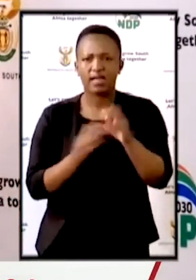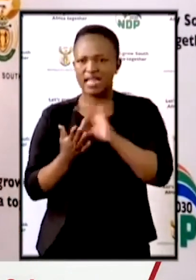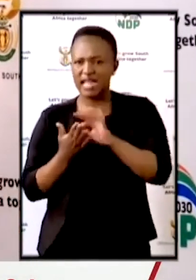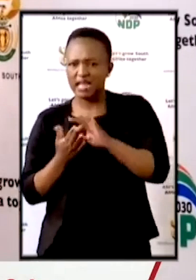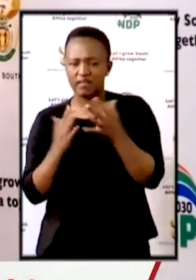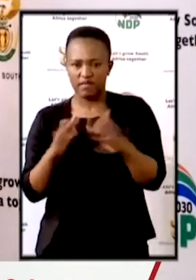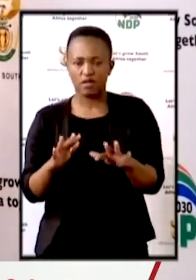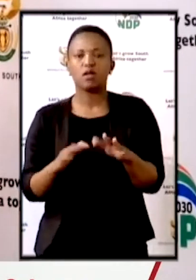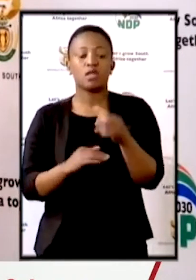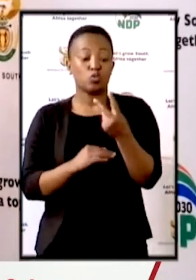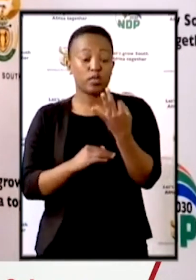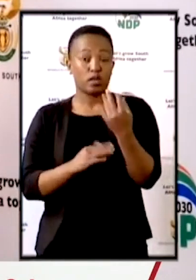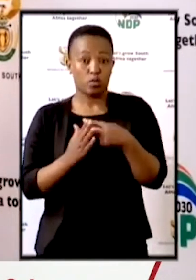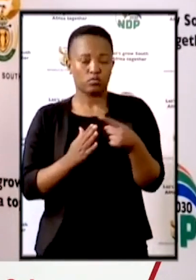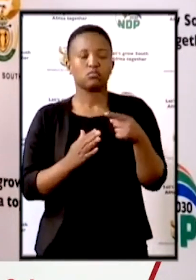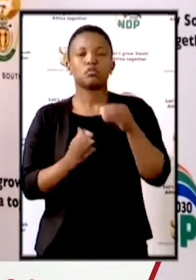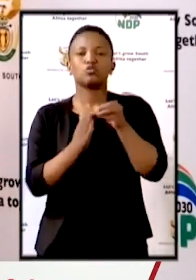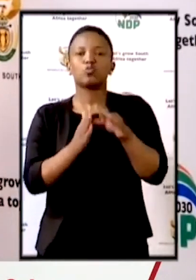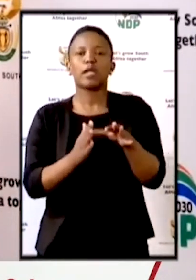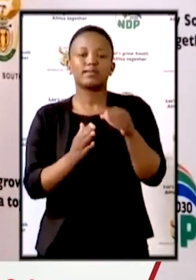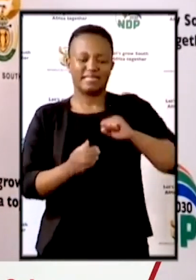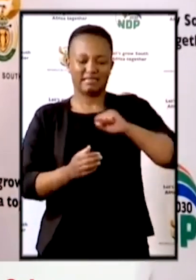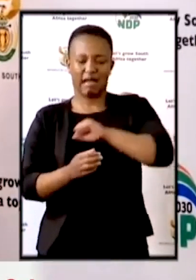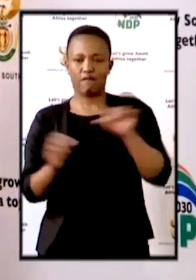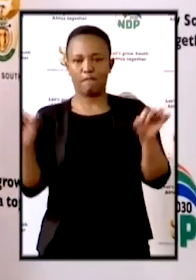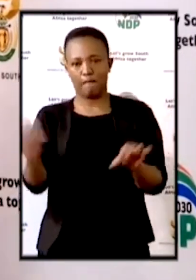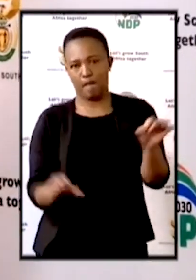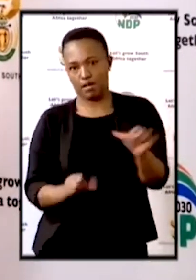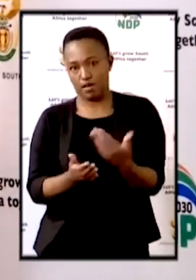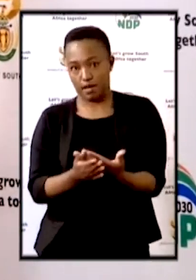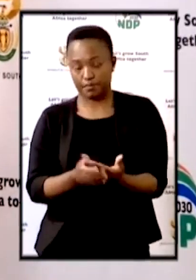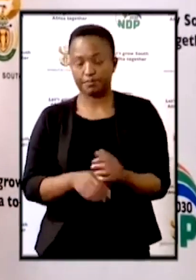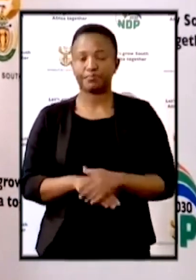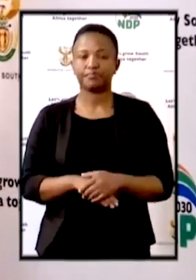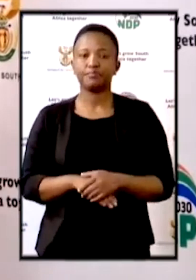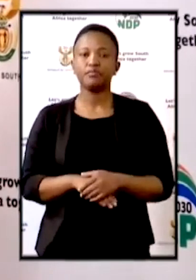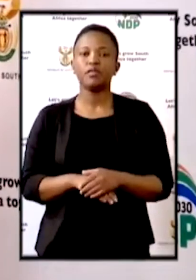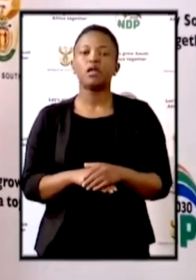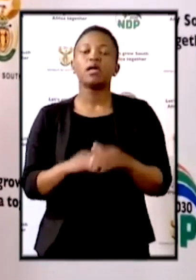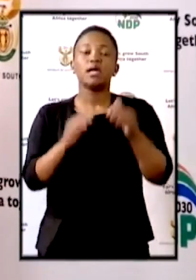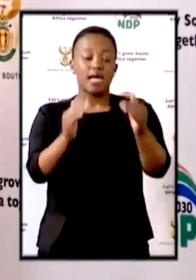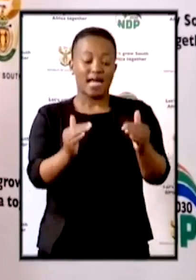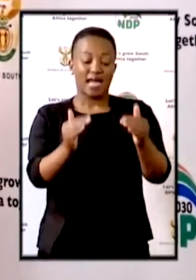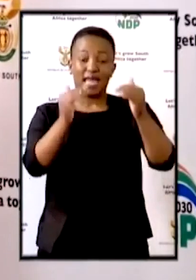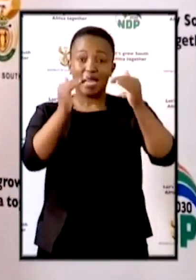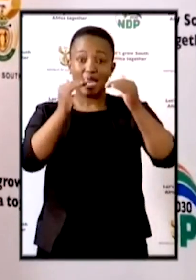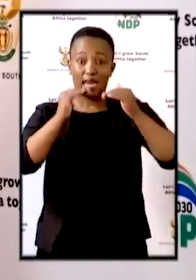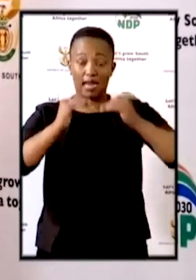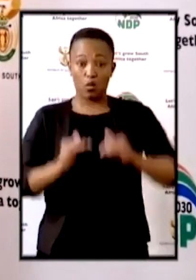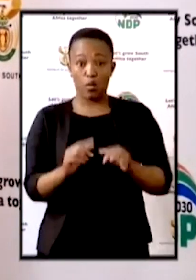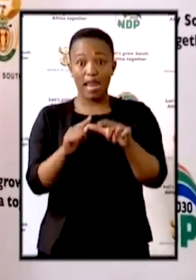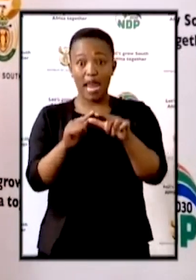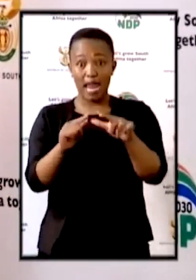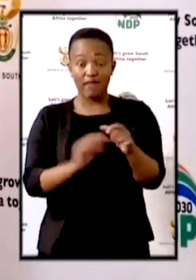or students, they actually return. And it is expected that then under level 1, only under level